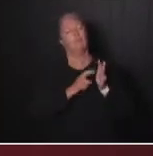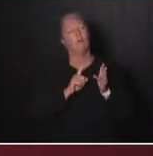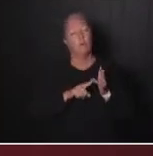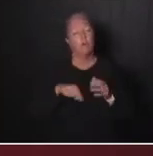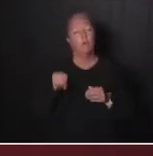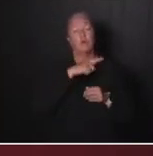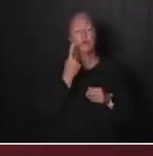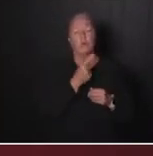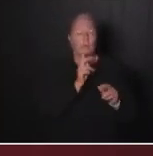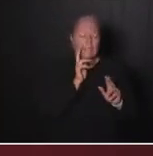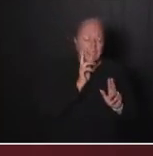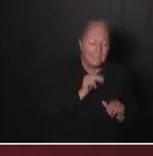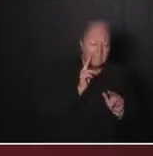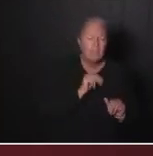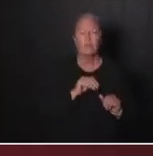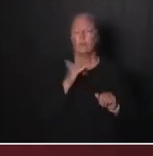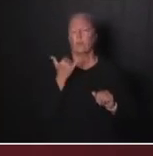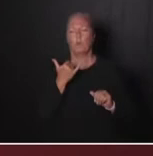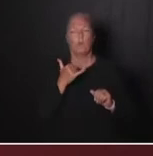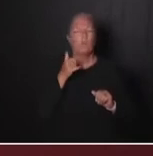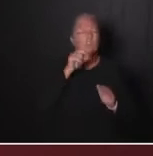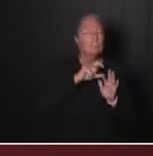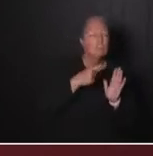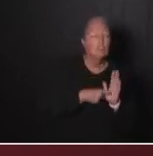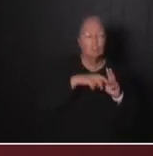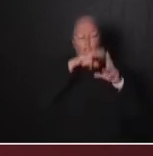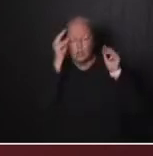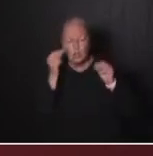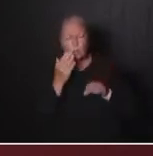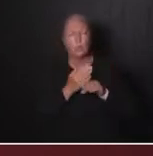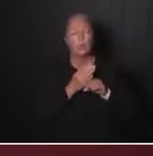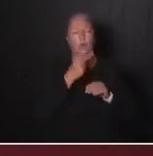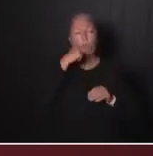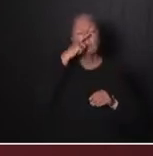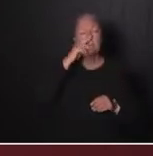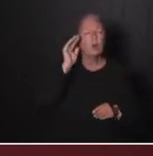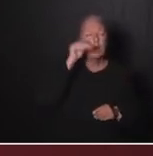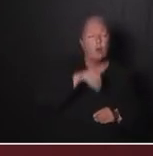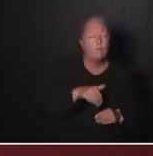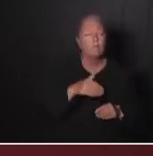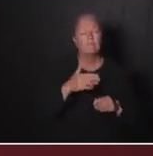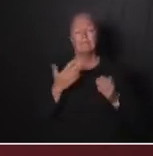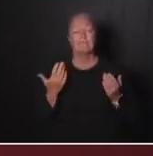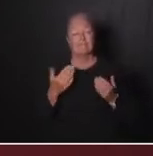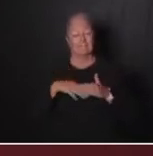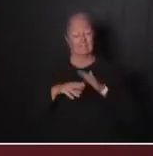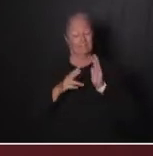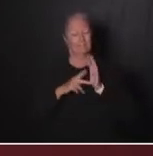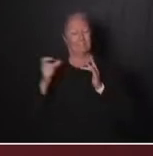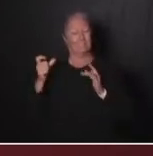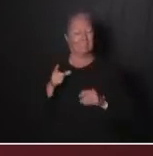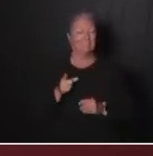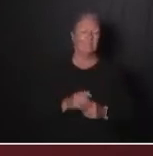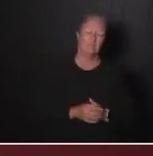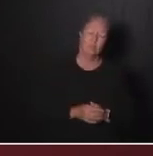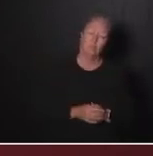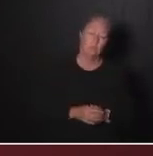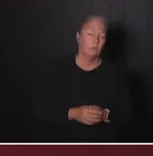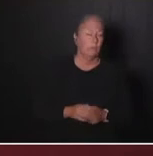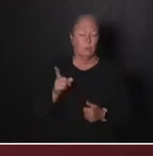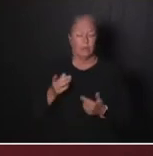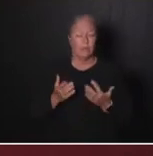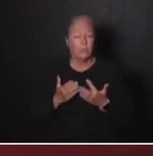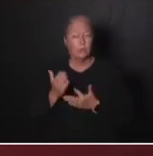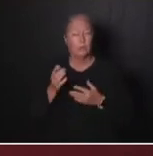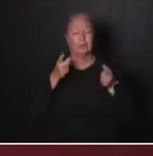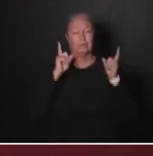workers, carers, people in aged care facilities who, in our home state in Victoria, have, you know, really faced a whole lot of fear